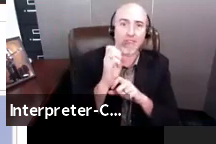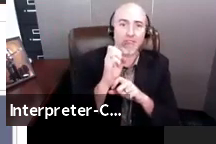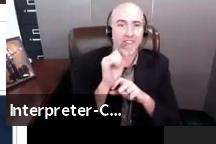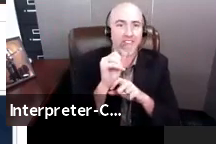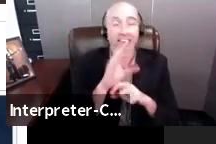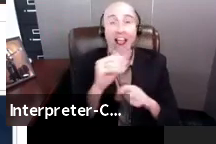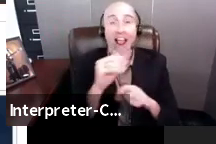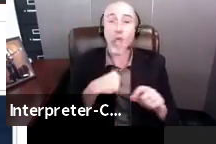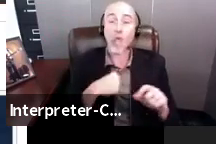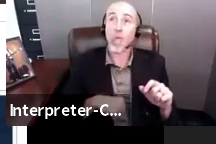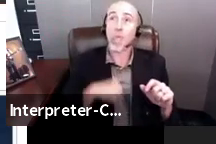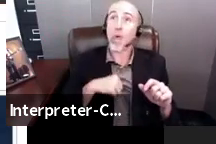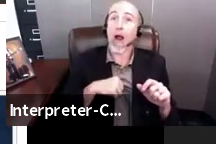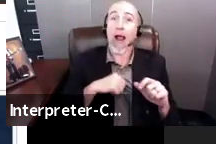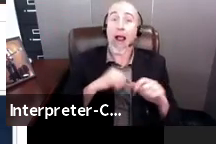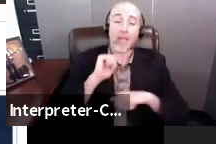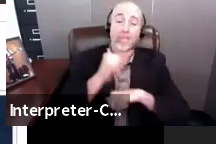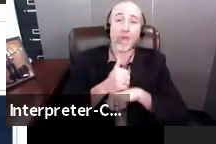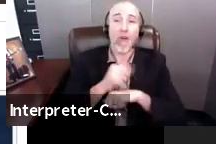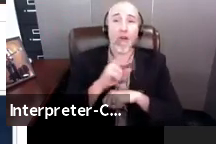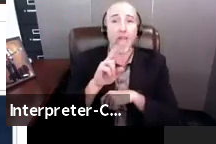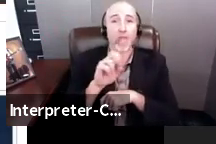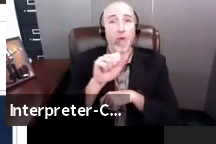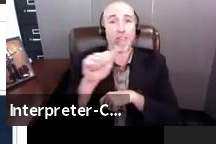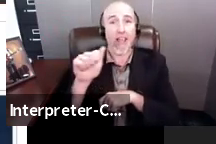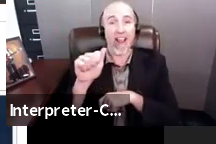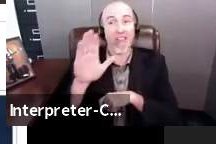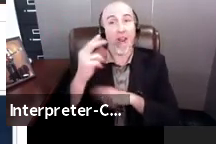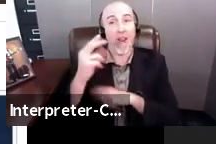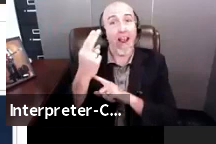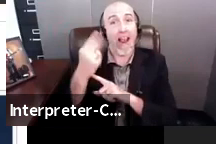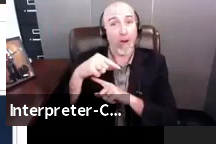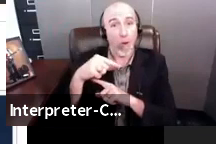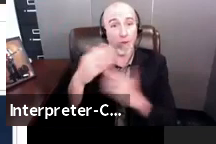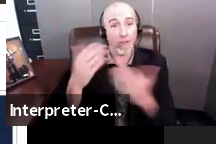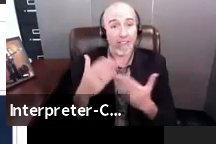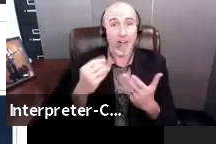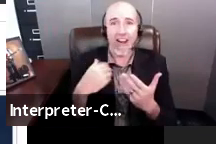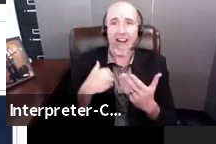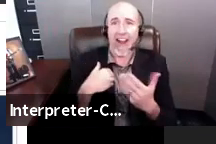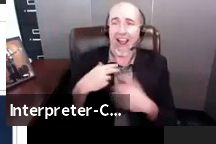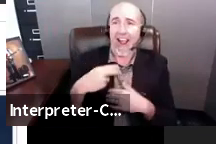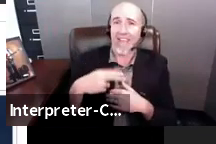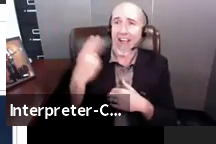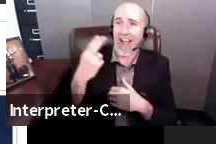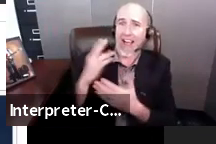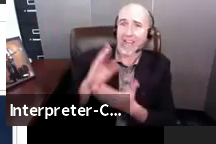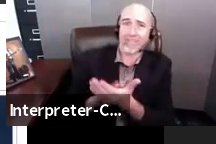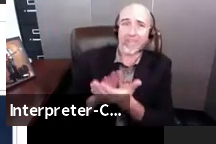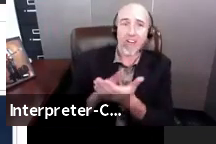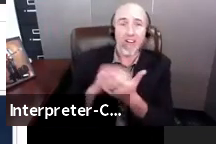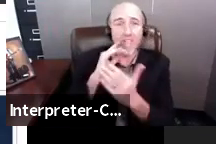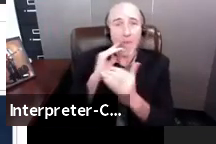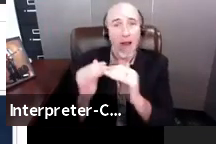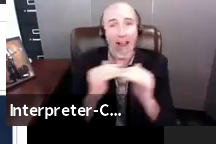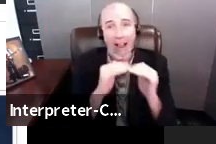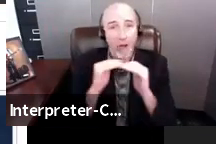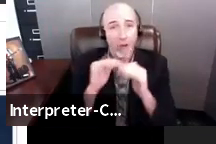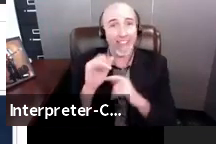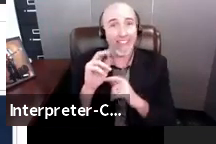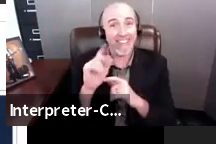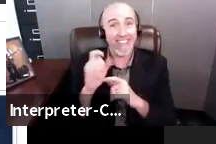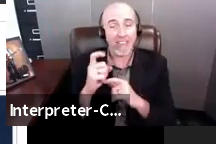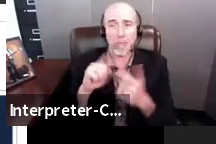of USAA. The company has its headquarters here and has received high rankings on the Disability Equity Index, which